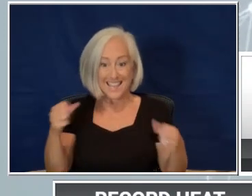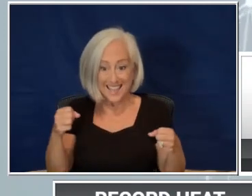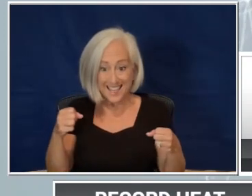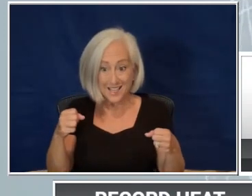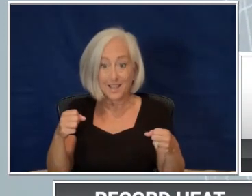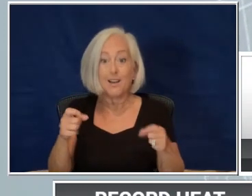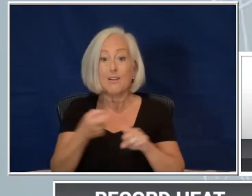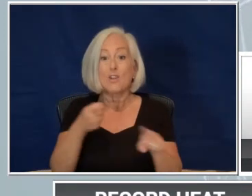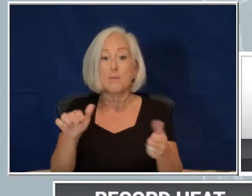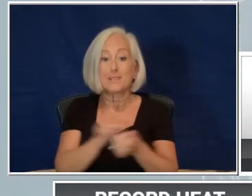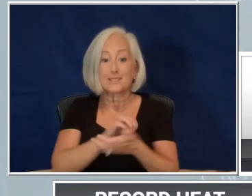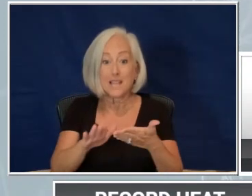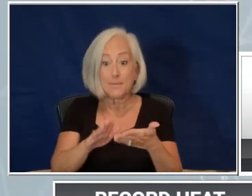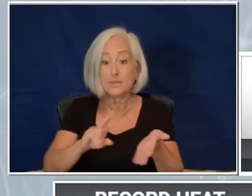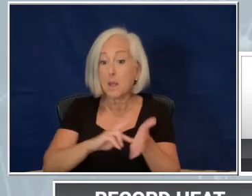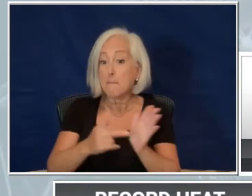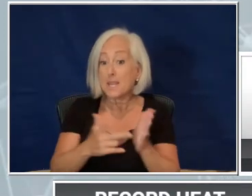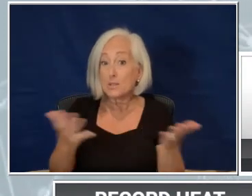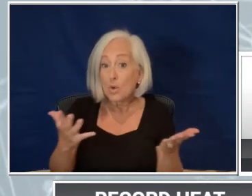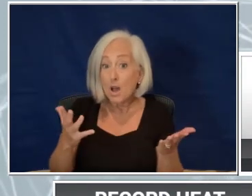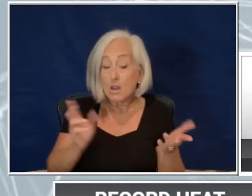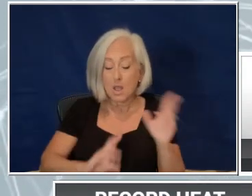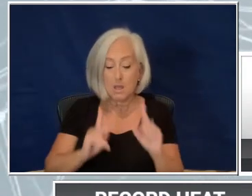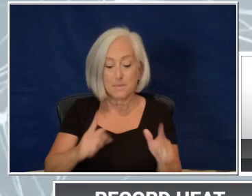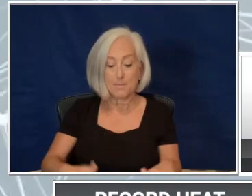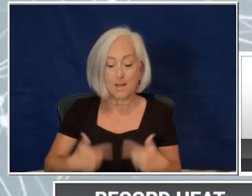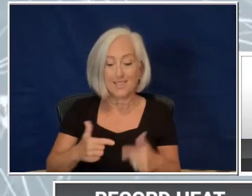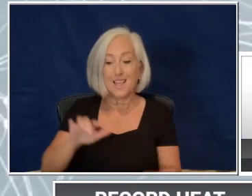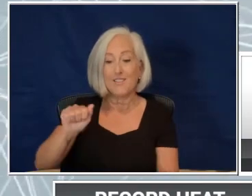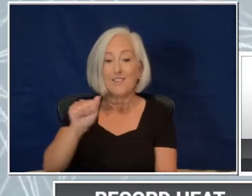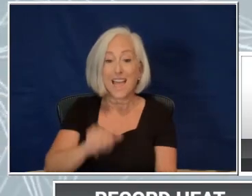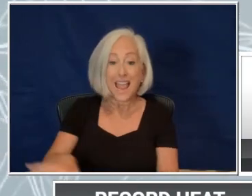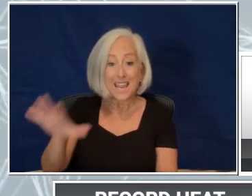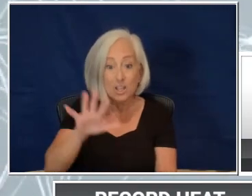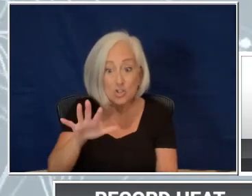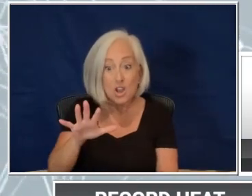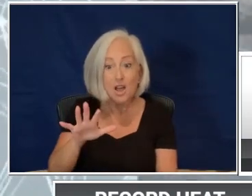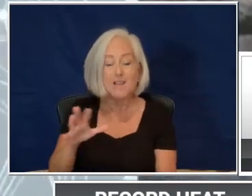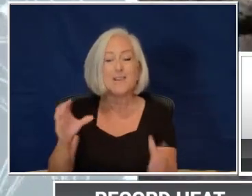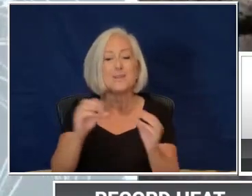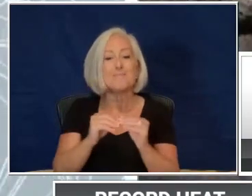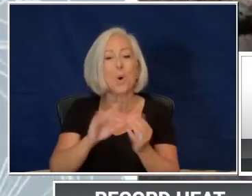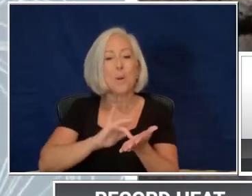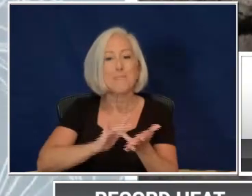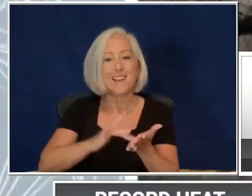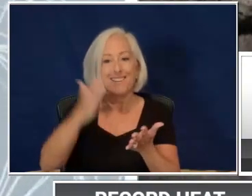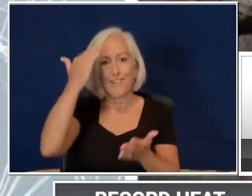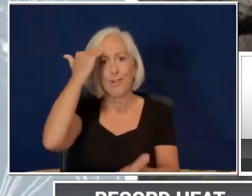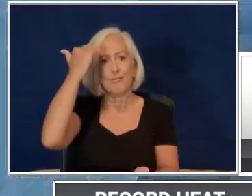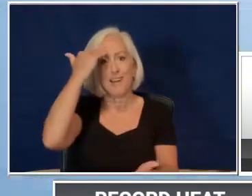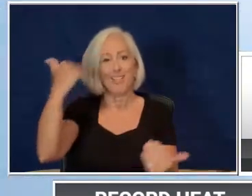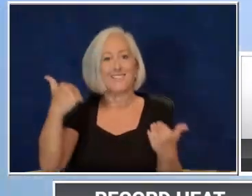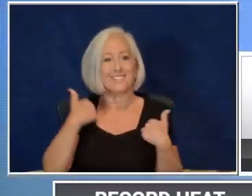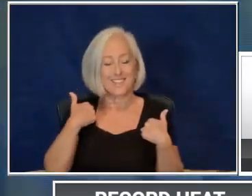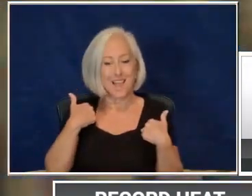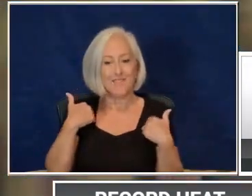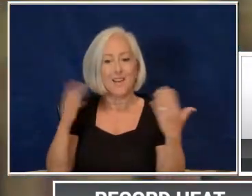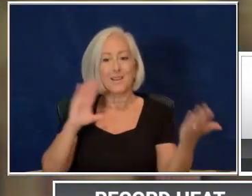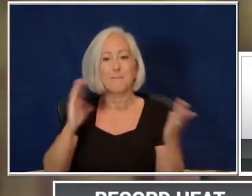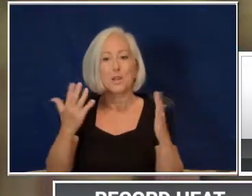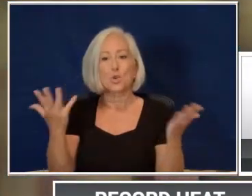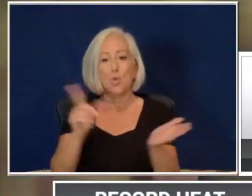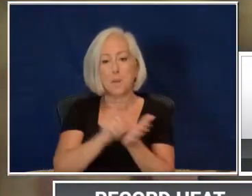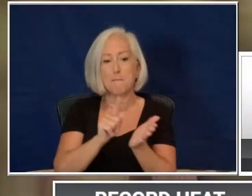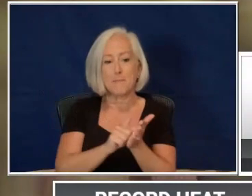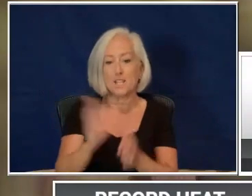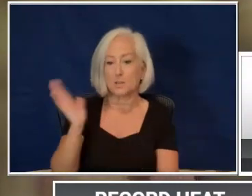medical knowledge than what was previously recorded. Those findings, though, were published in the journal Nature. All right, feeling a little picked on here